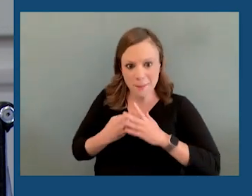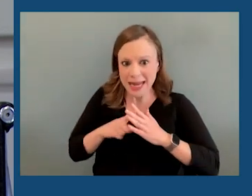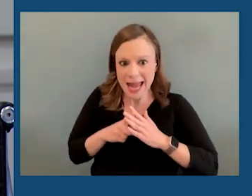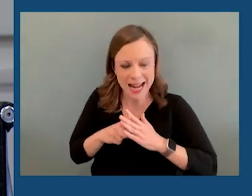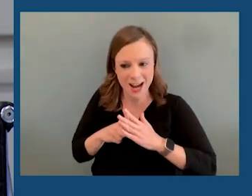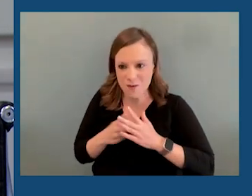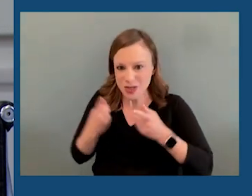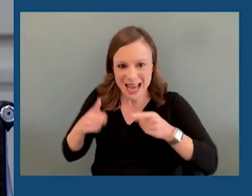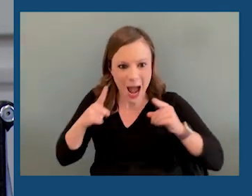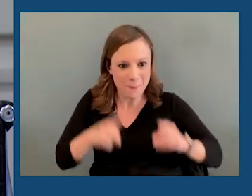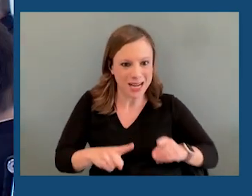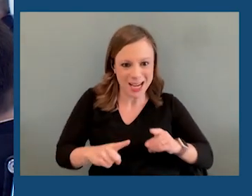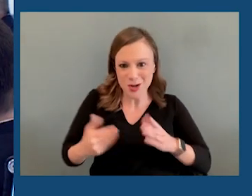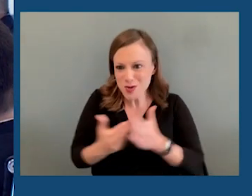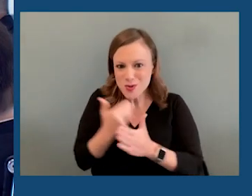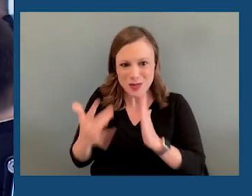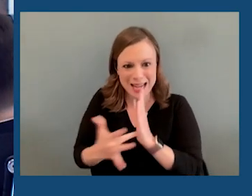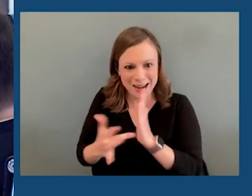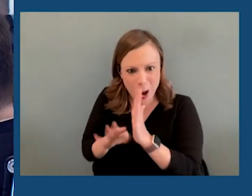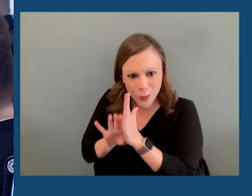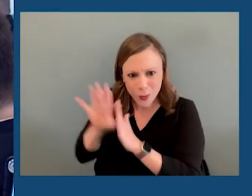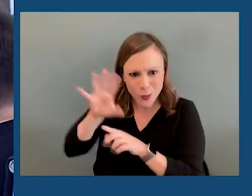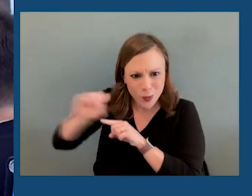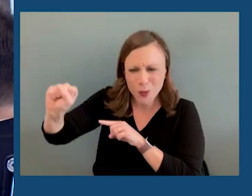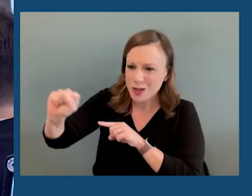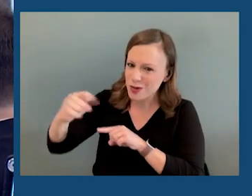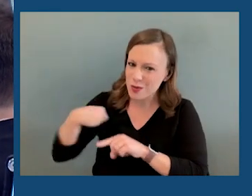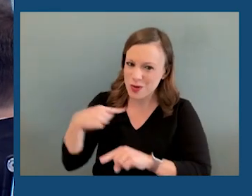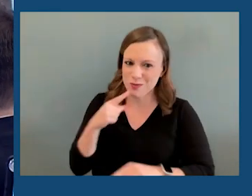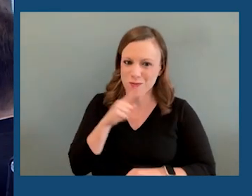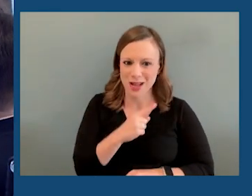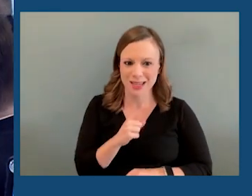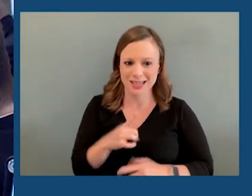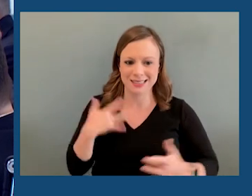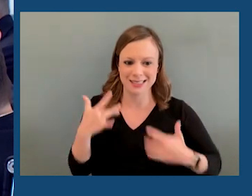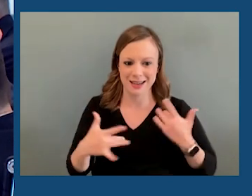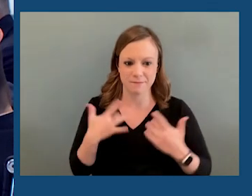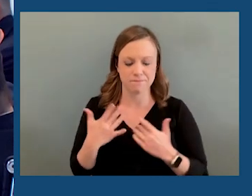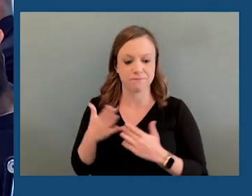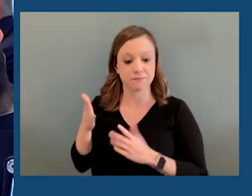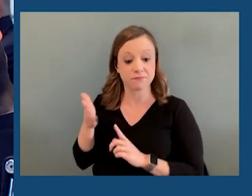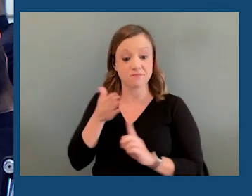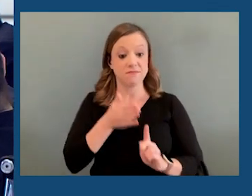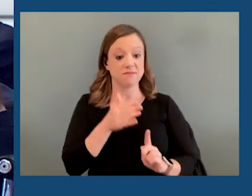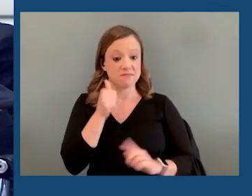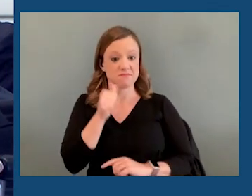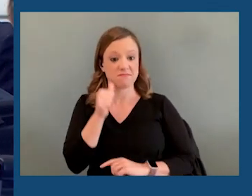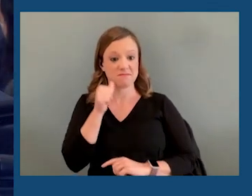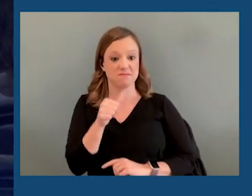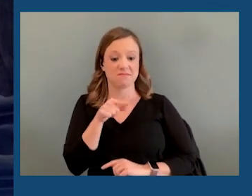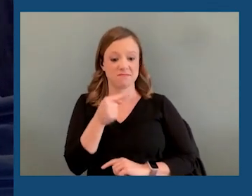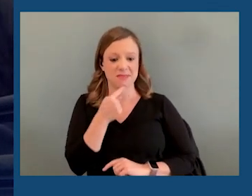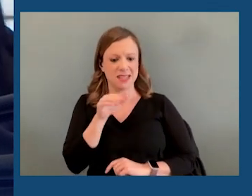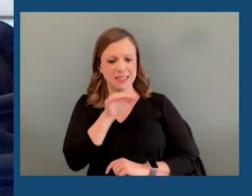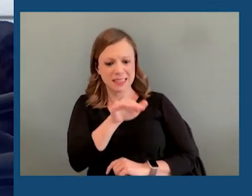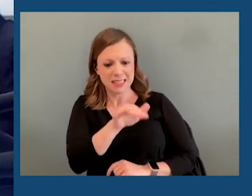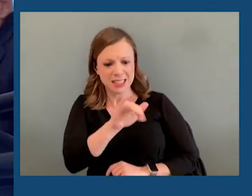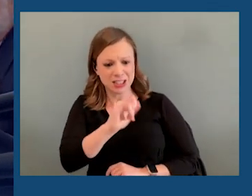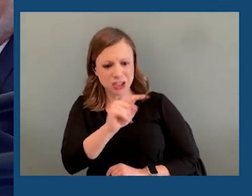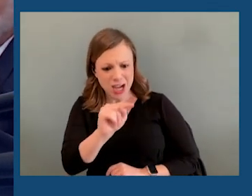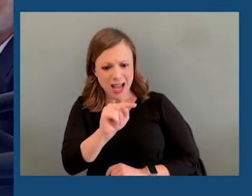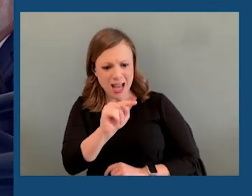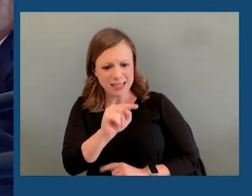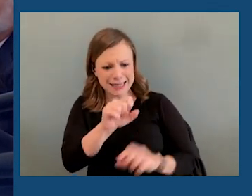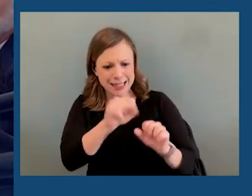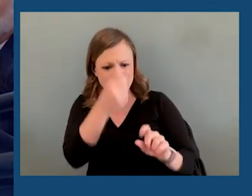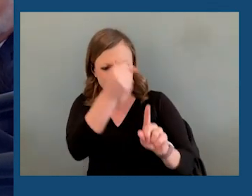you. Thank you so much. Jeanette, I'm going to turn to you for a second. and hope you can expand a little bit on